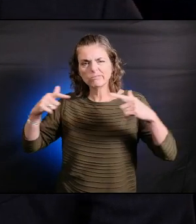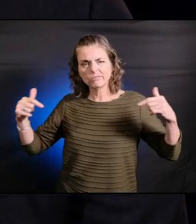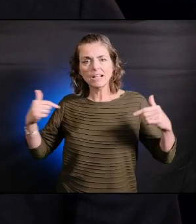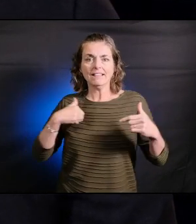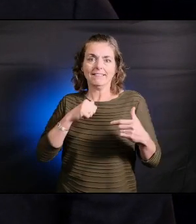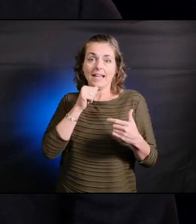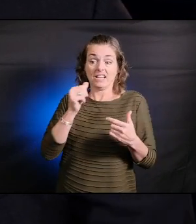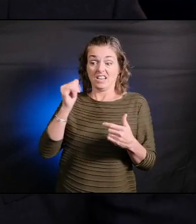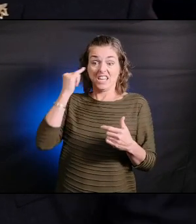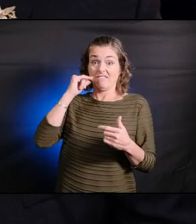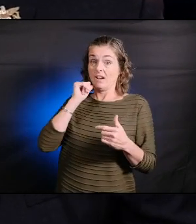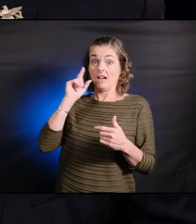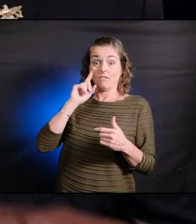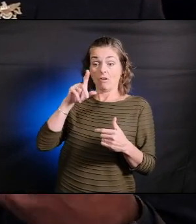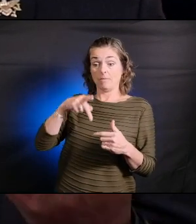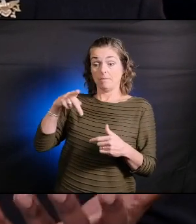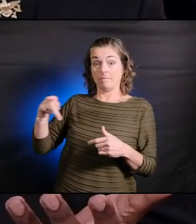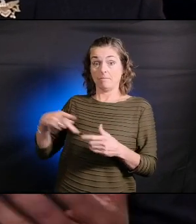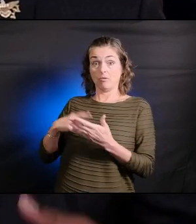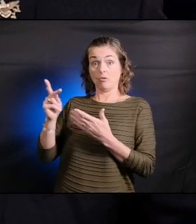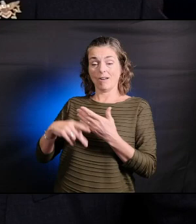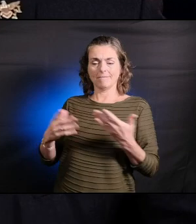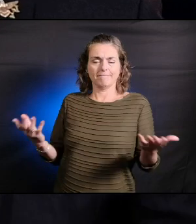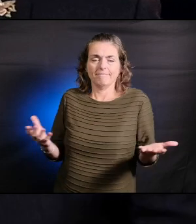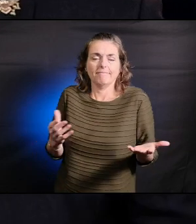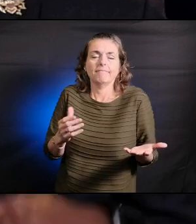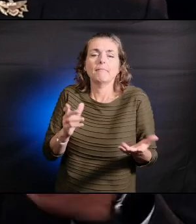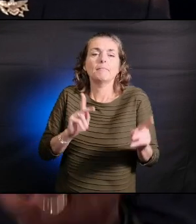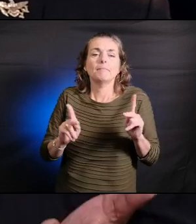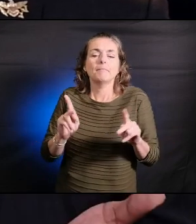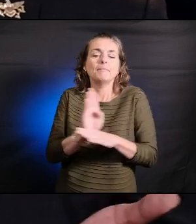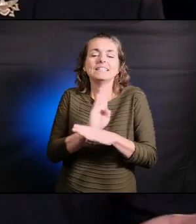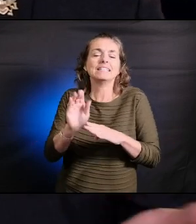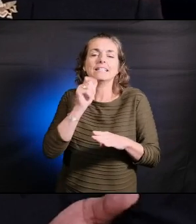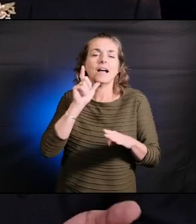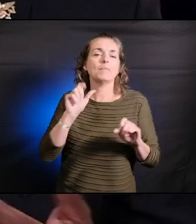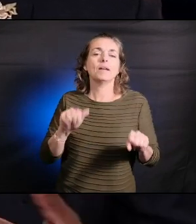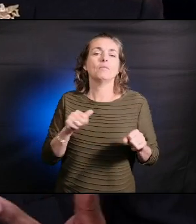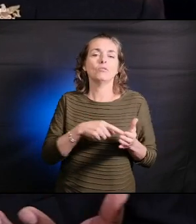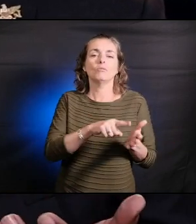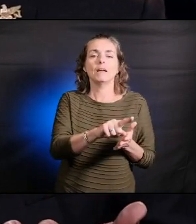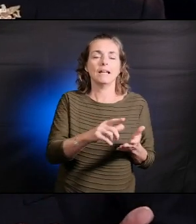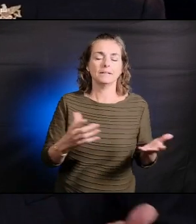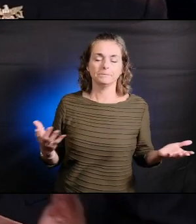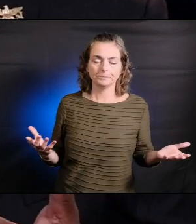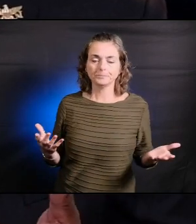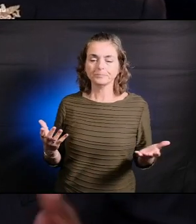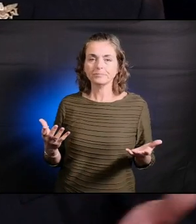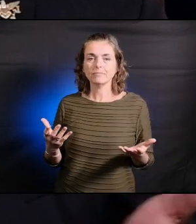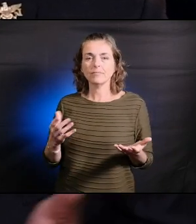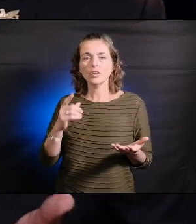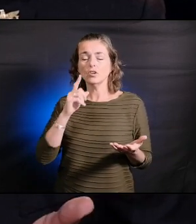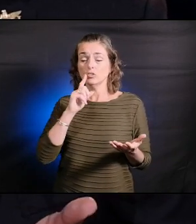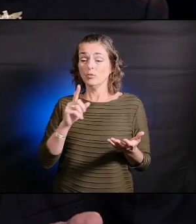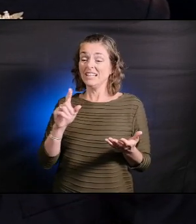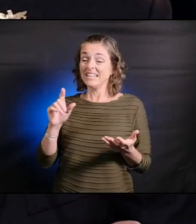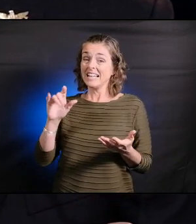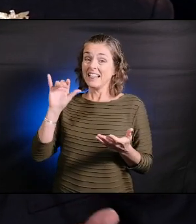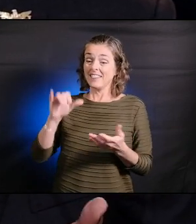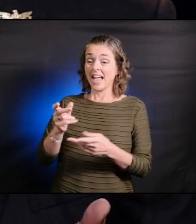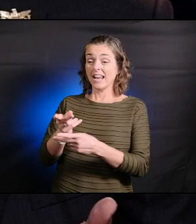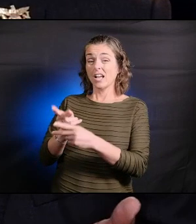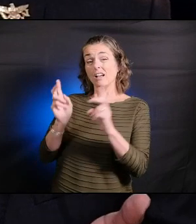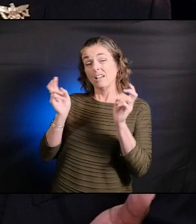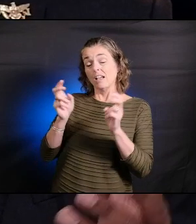small businesses. If you look at it the right way, most of this will be considered converted to a grant to